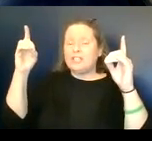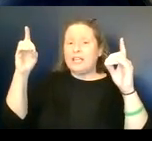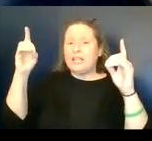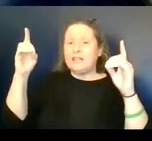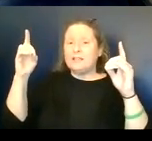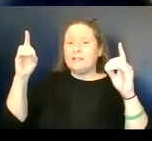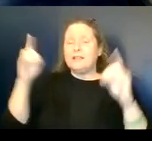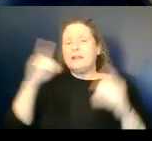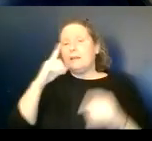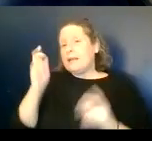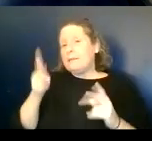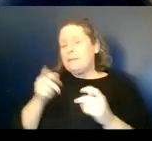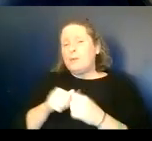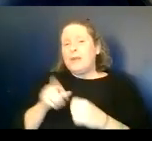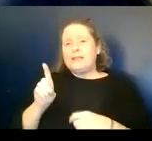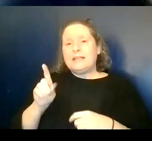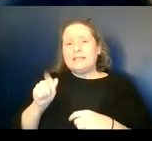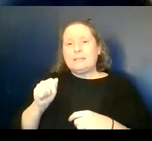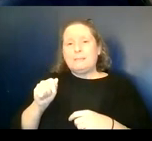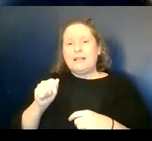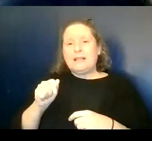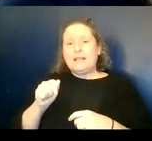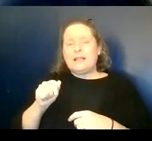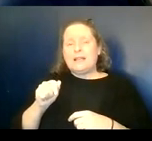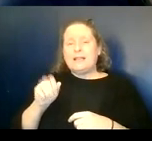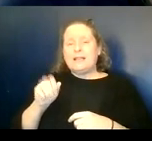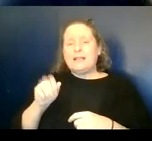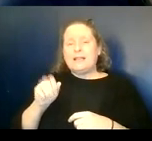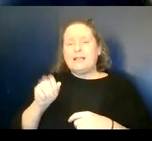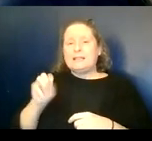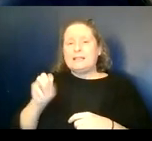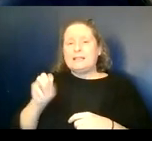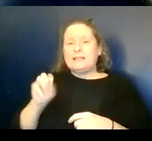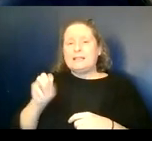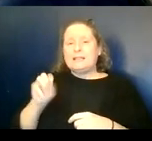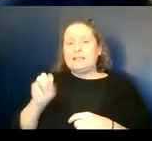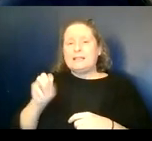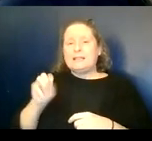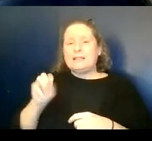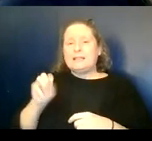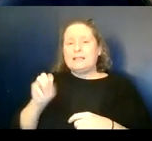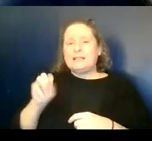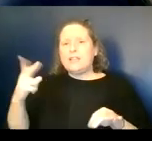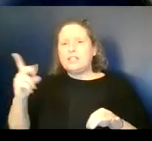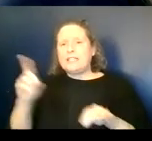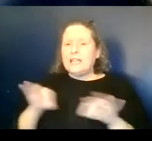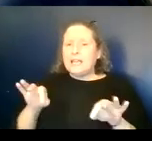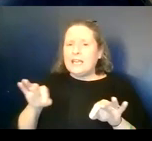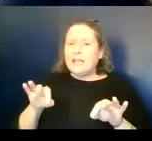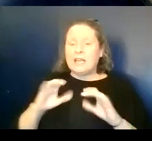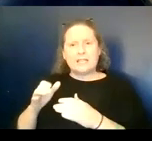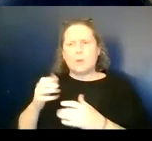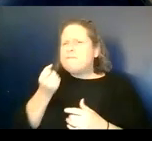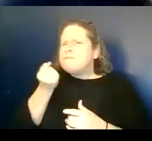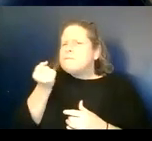with disabilities in master's and PhD level classes are few and far between. And that